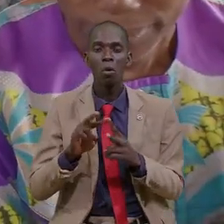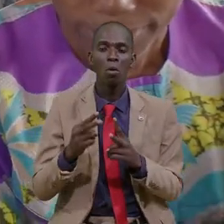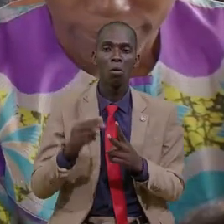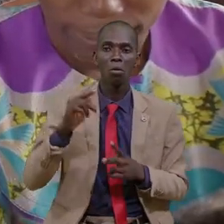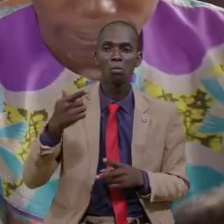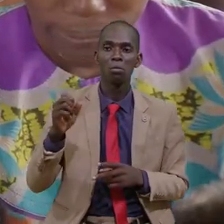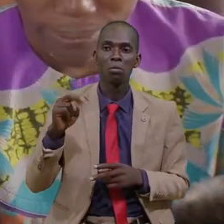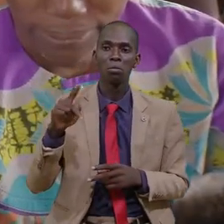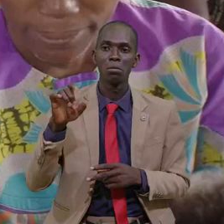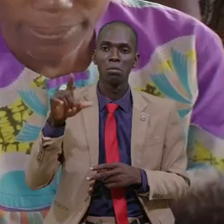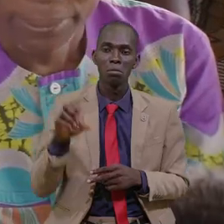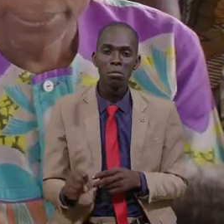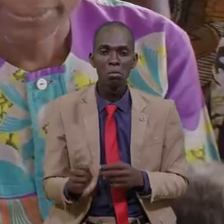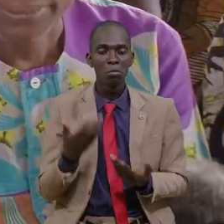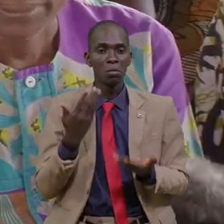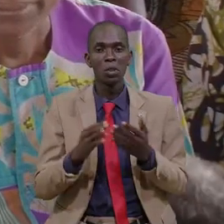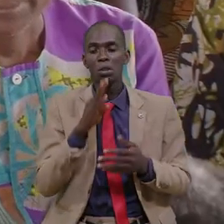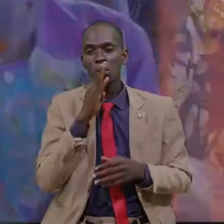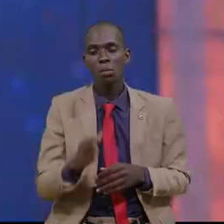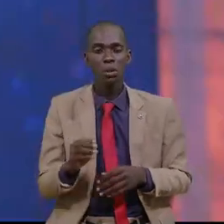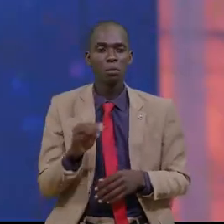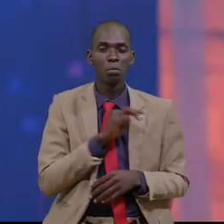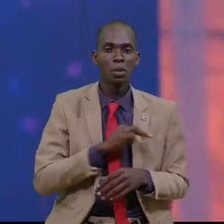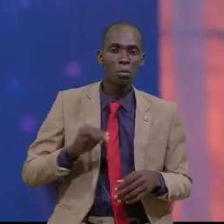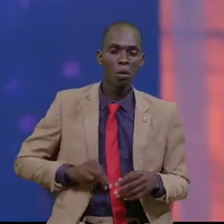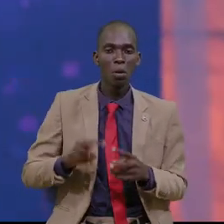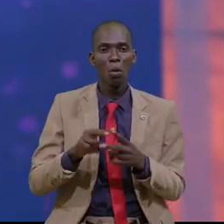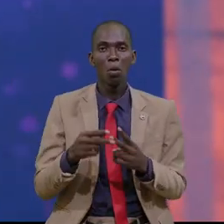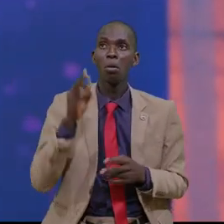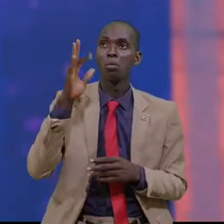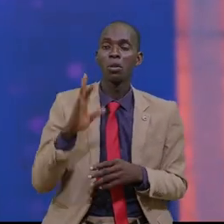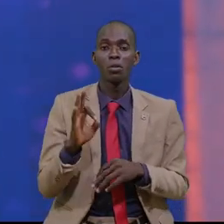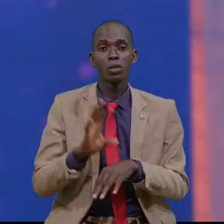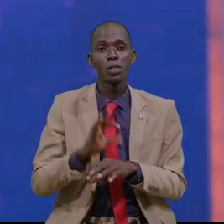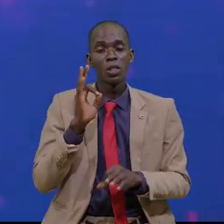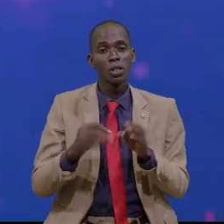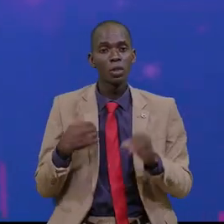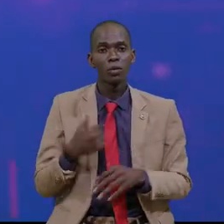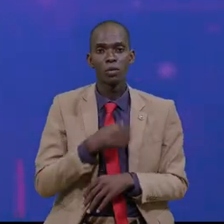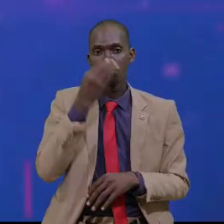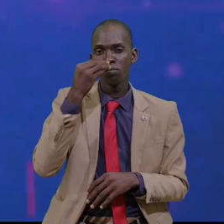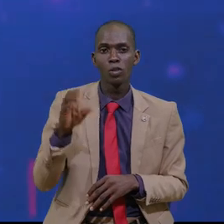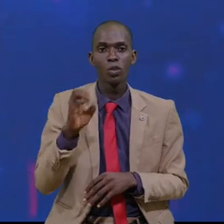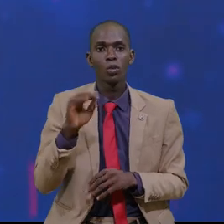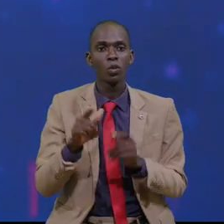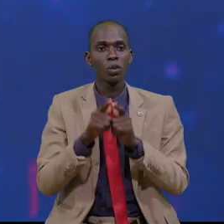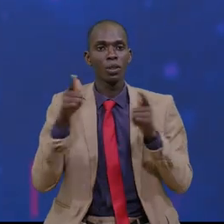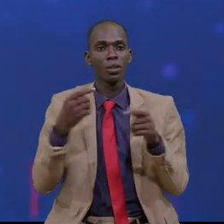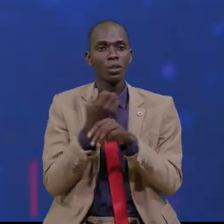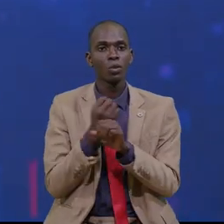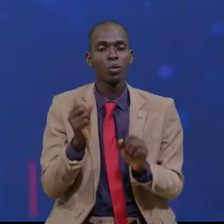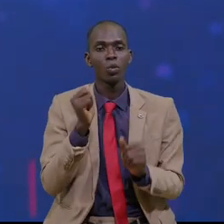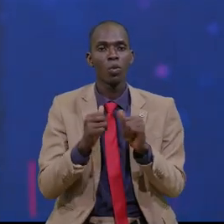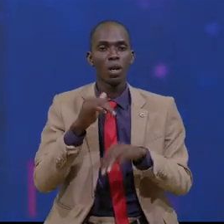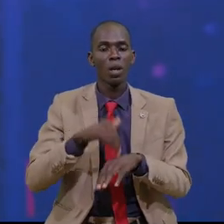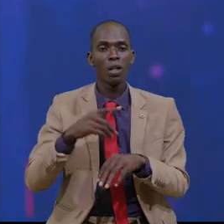we're members or ministers of the church, if we neglect so great salvation, which at the first